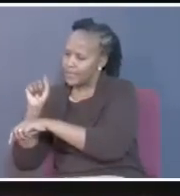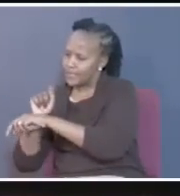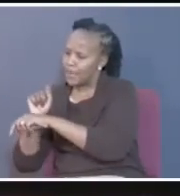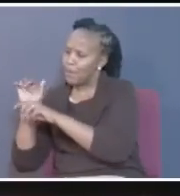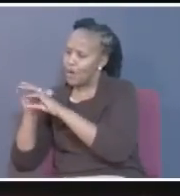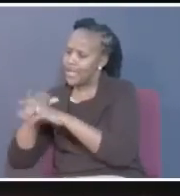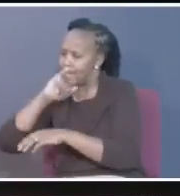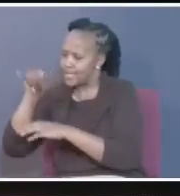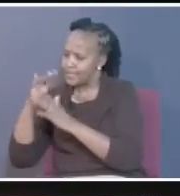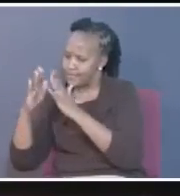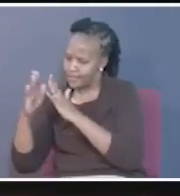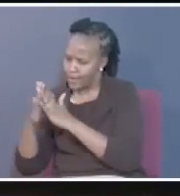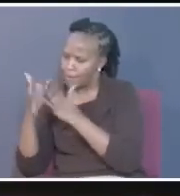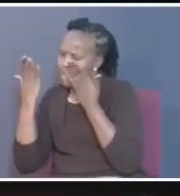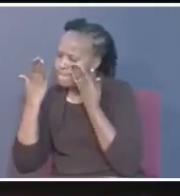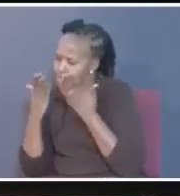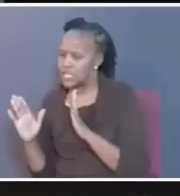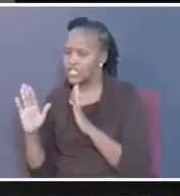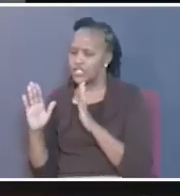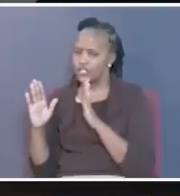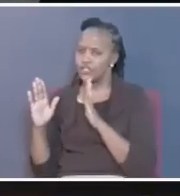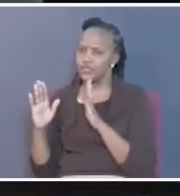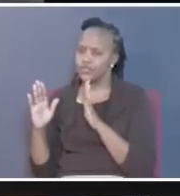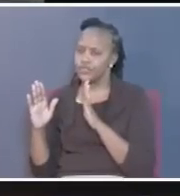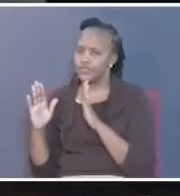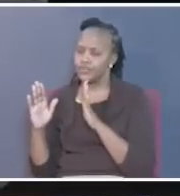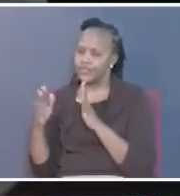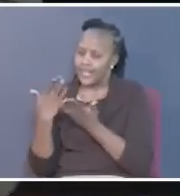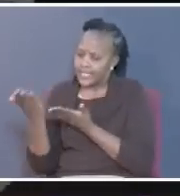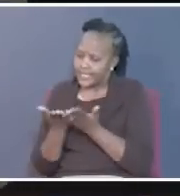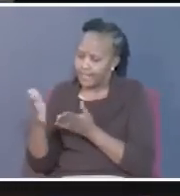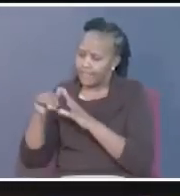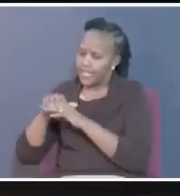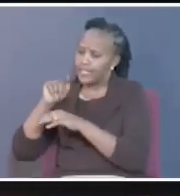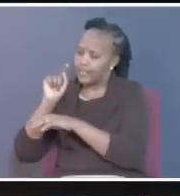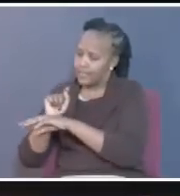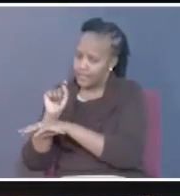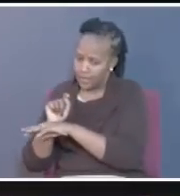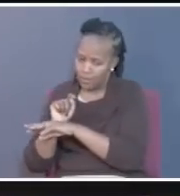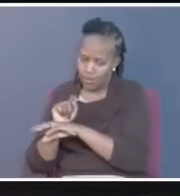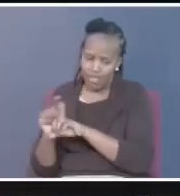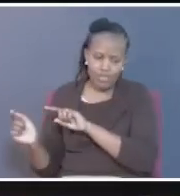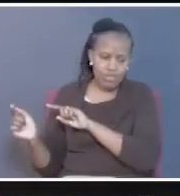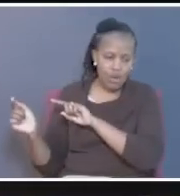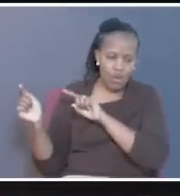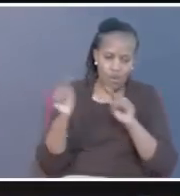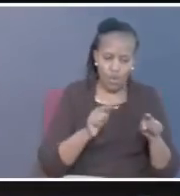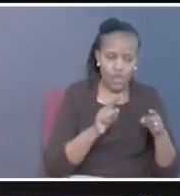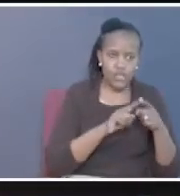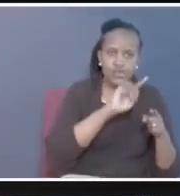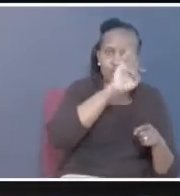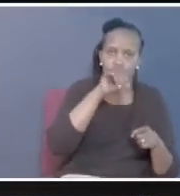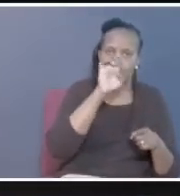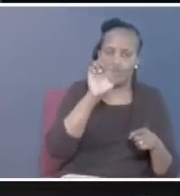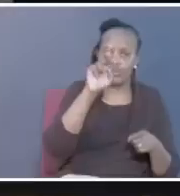finished performing his religious duties, and perhaps he was headed home to Jericho. The narrative records